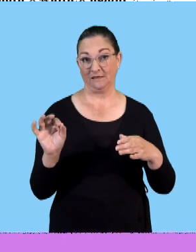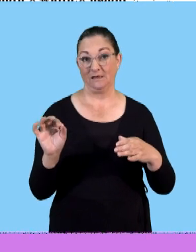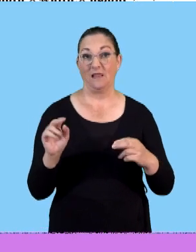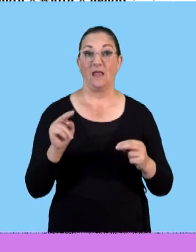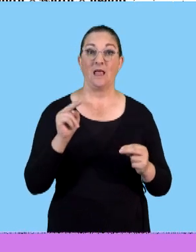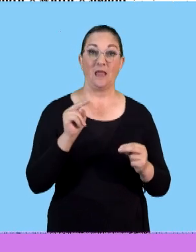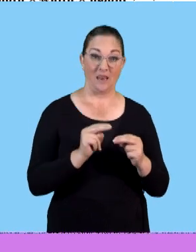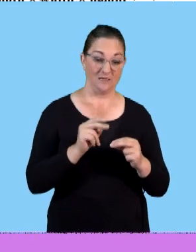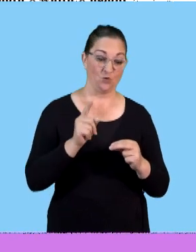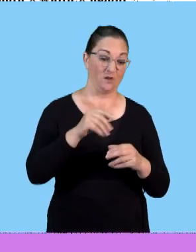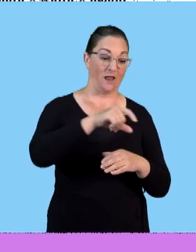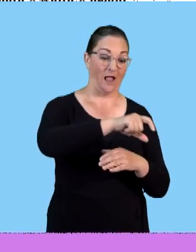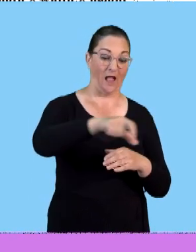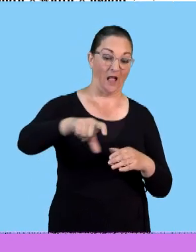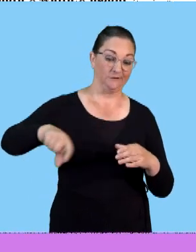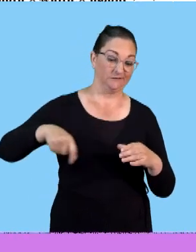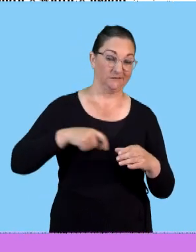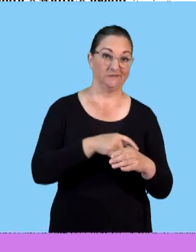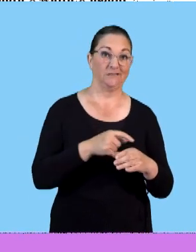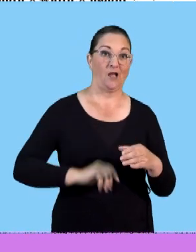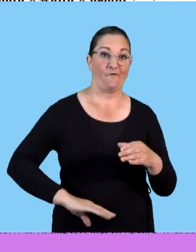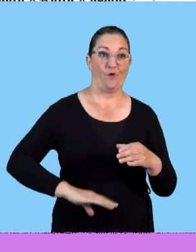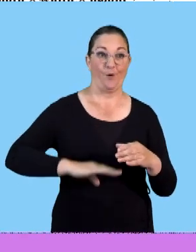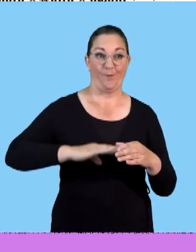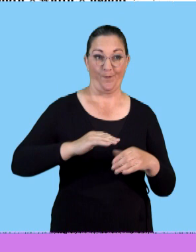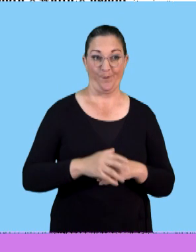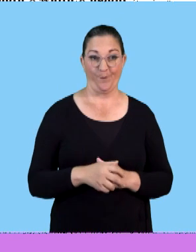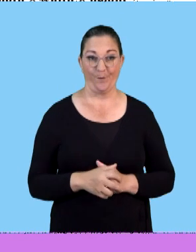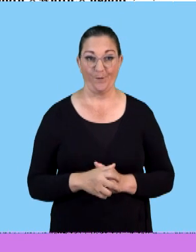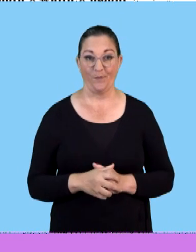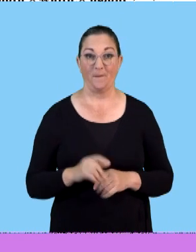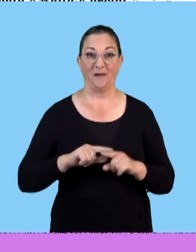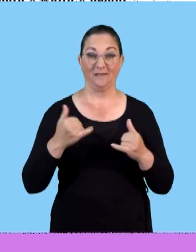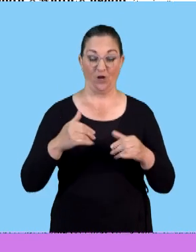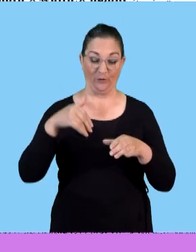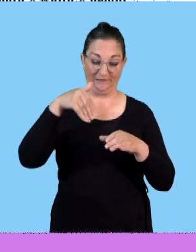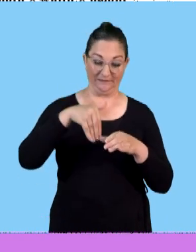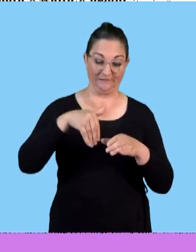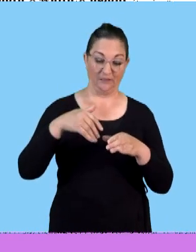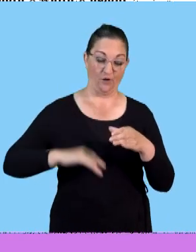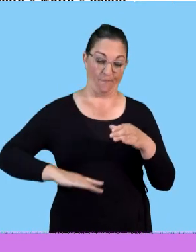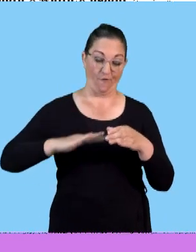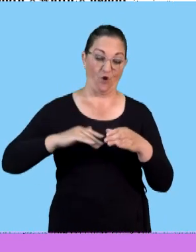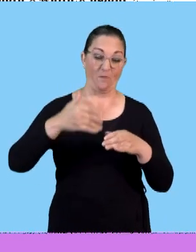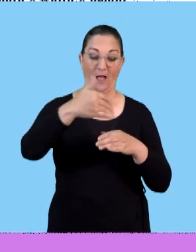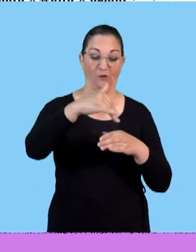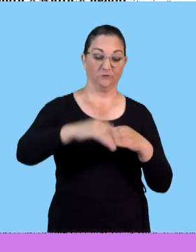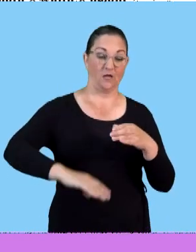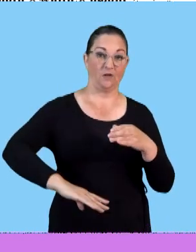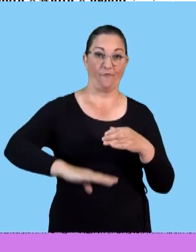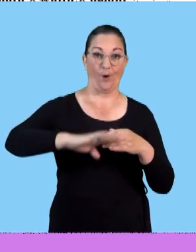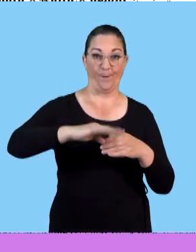9.36% less than the outside volume. Right? So we are referring here to inside volume and outside